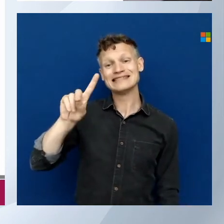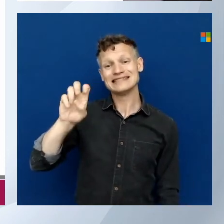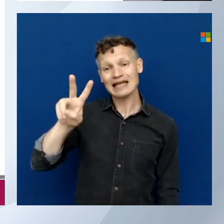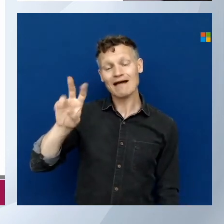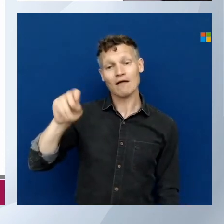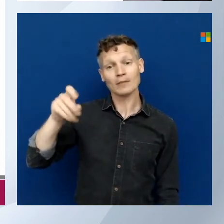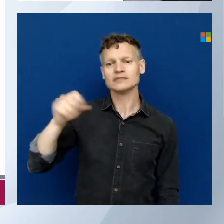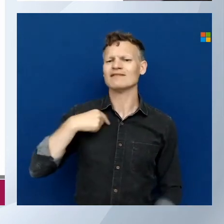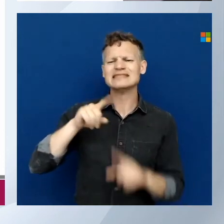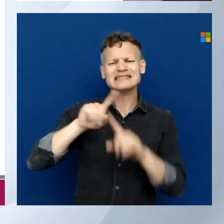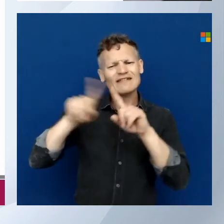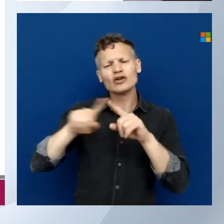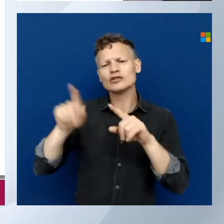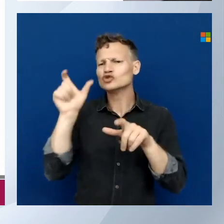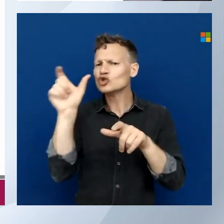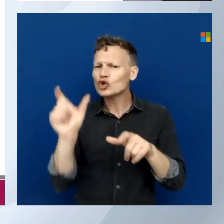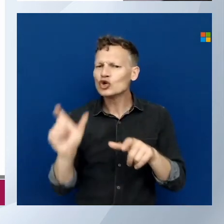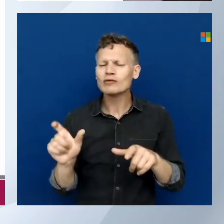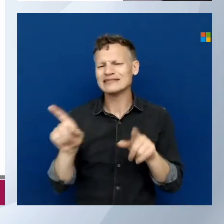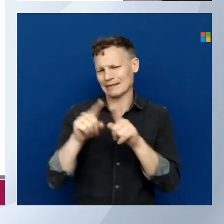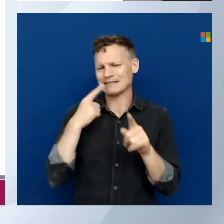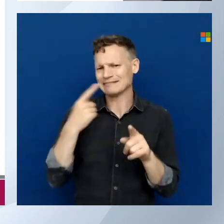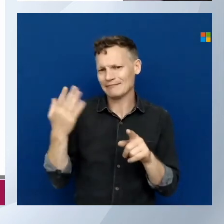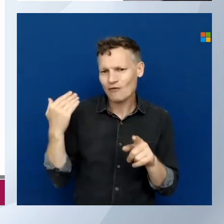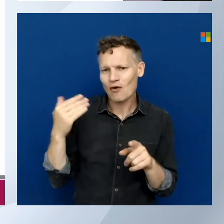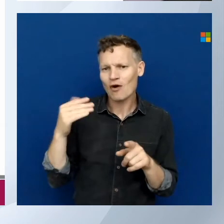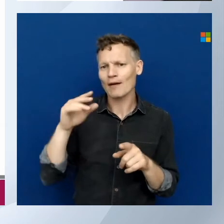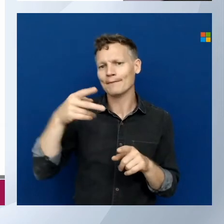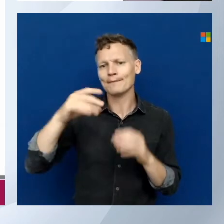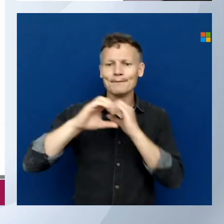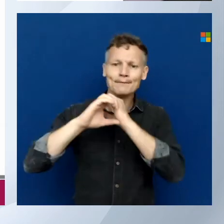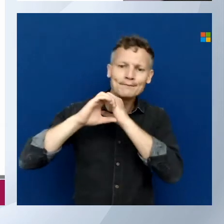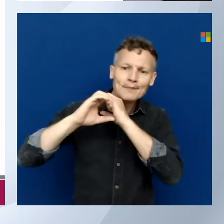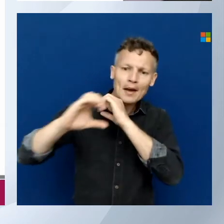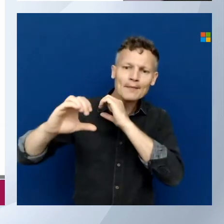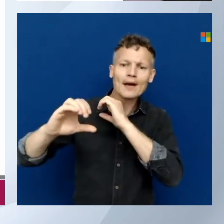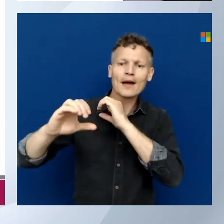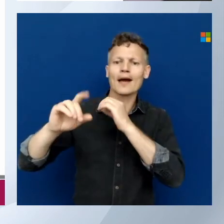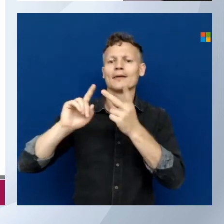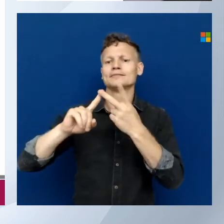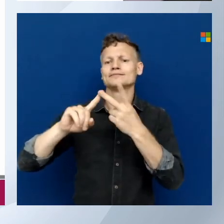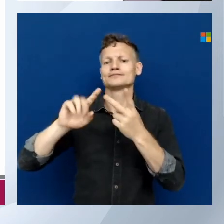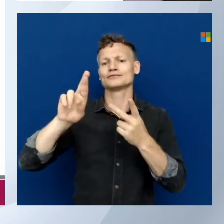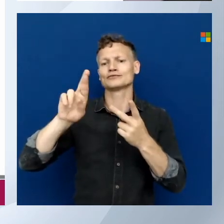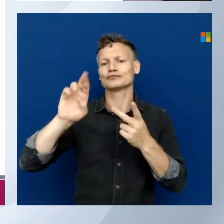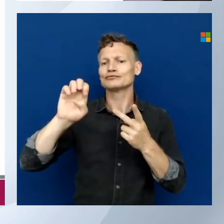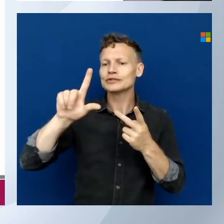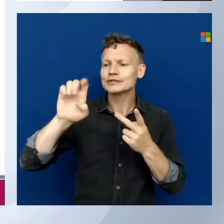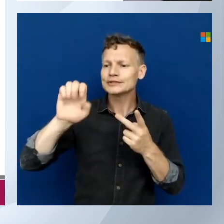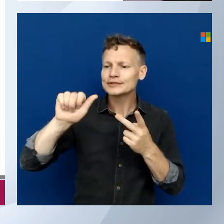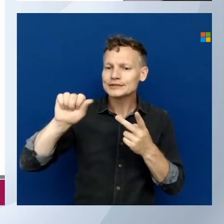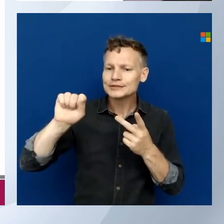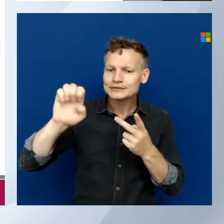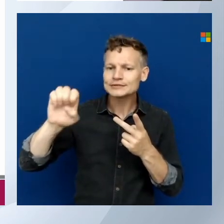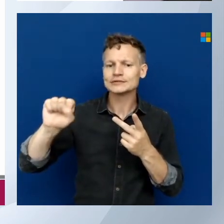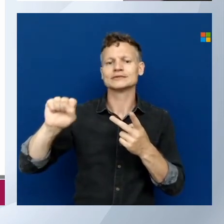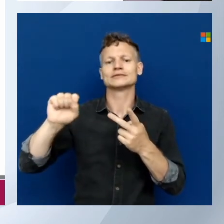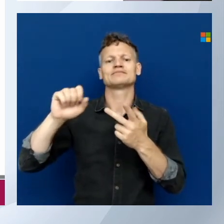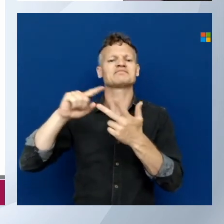I decided to not focus directly from the beginning on the pipelines, which